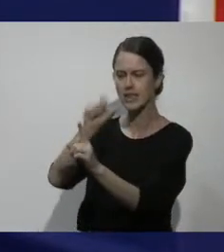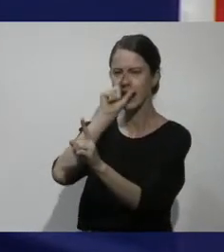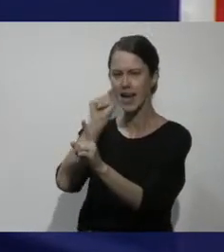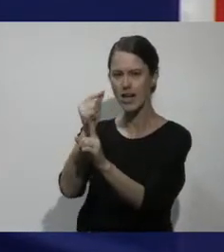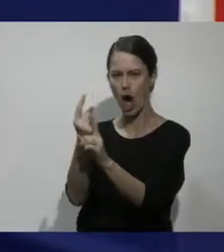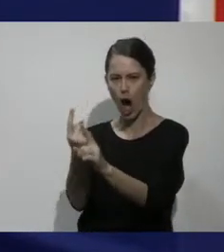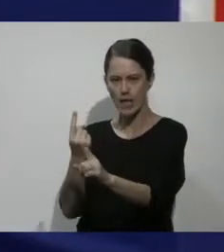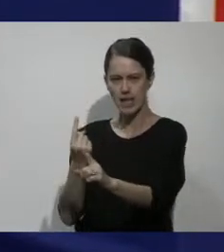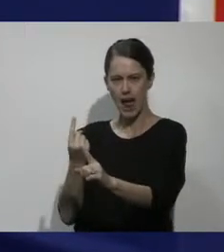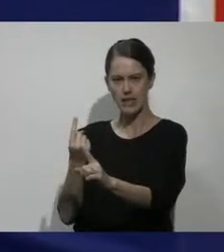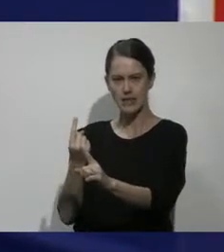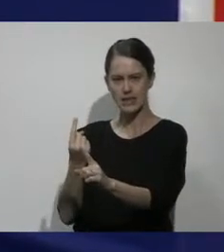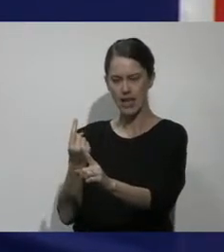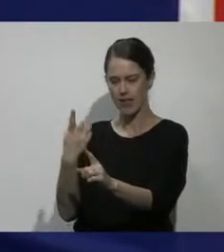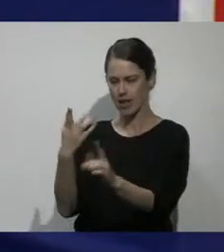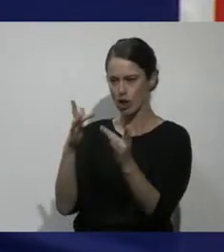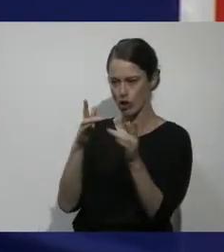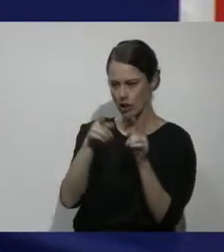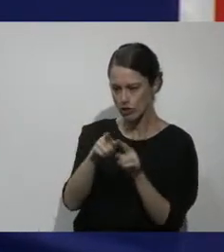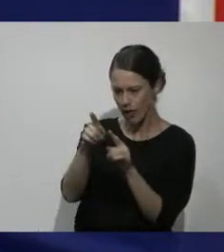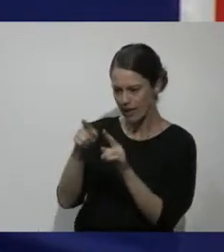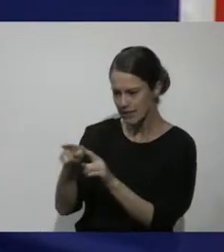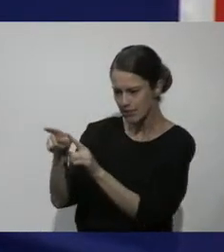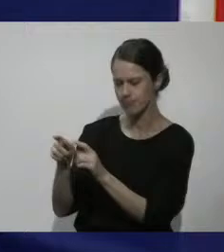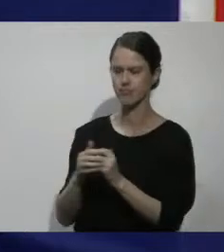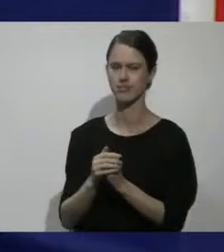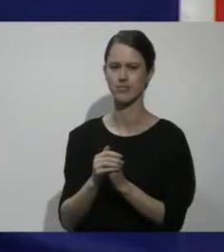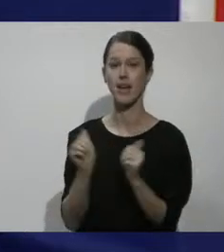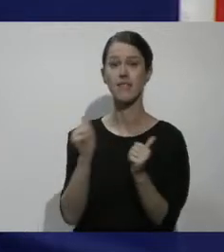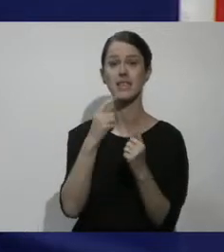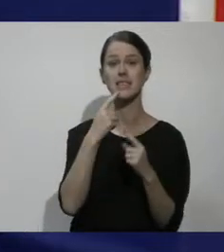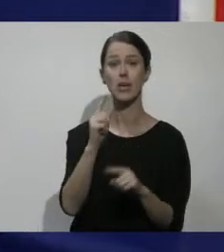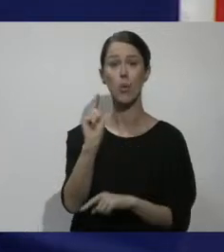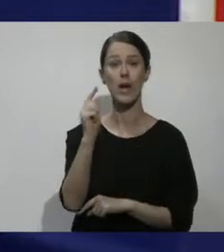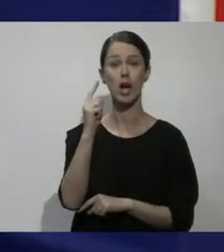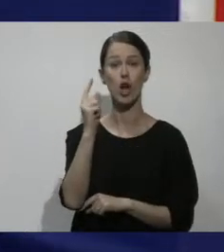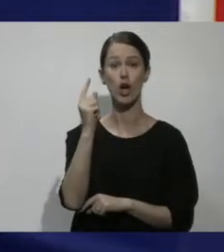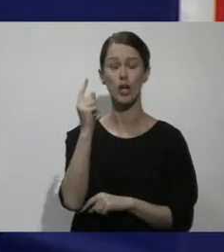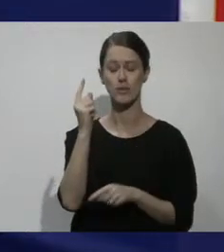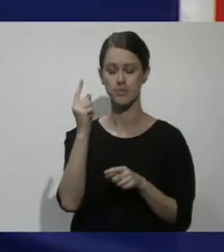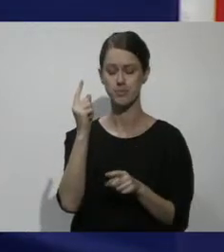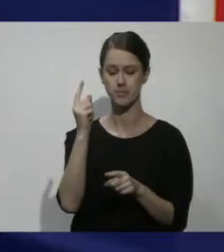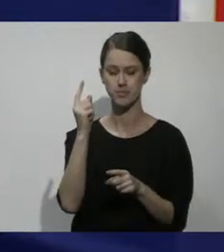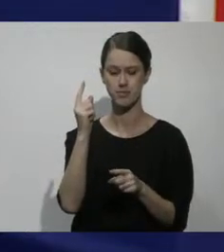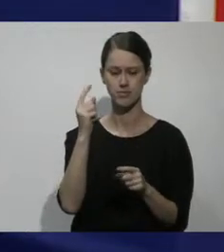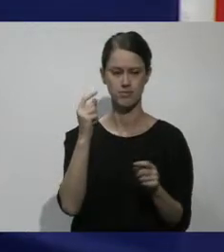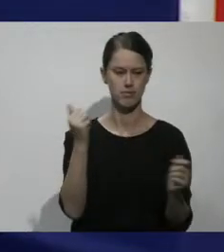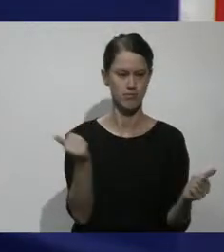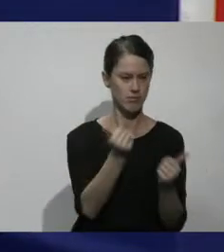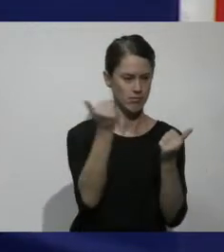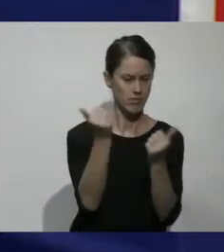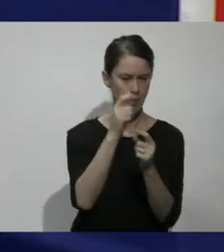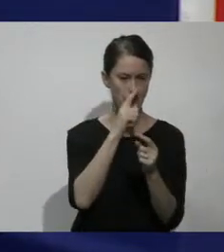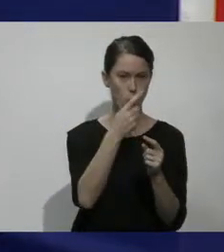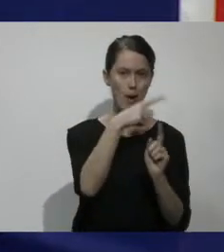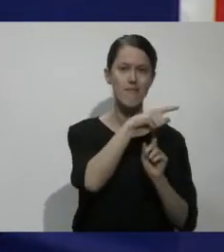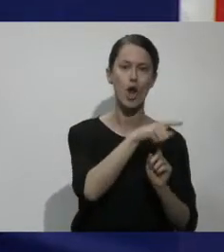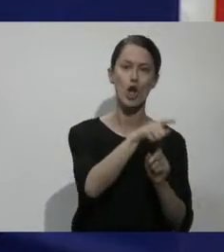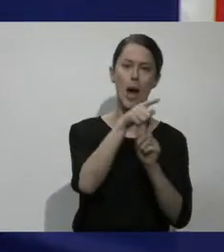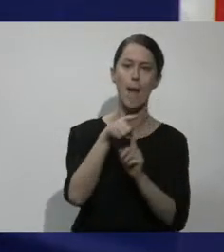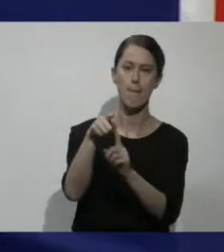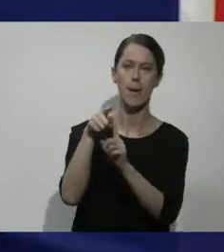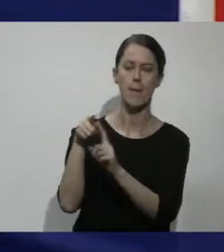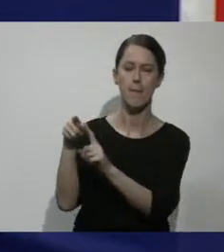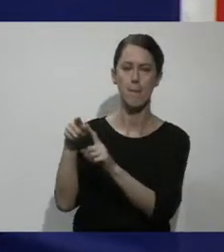and then contact trace. And as I said at 1 o'clock, we already know that of the many hundreds of people we have followed up as